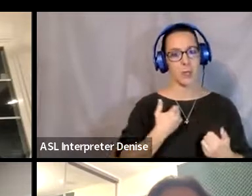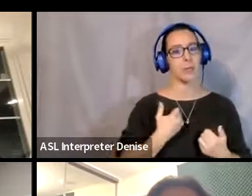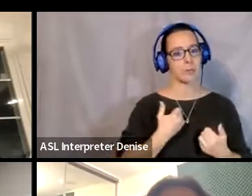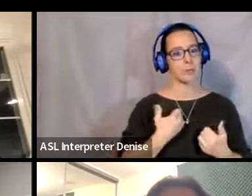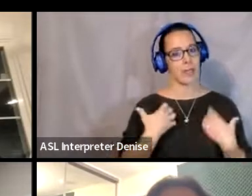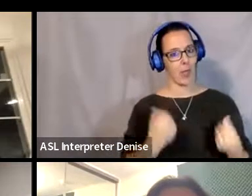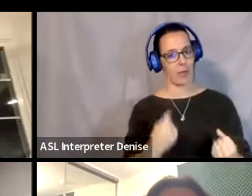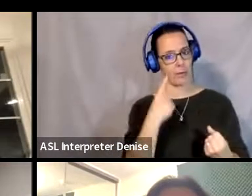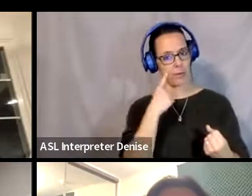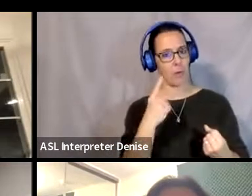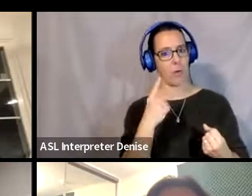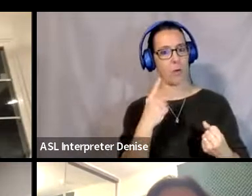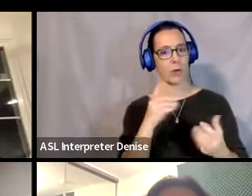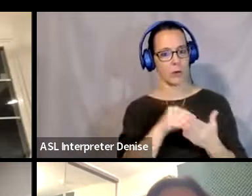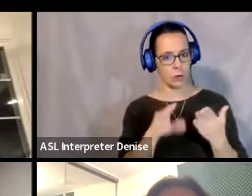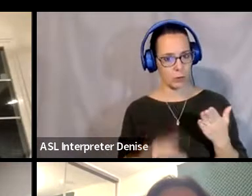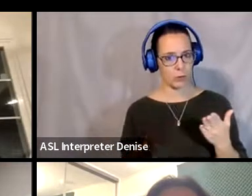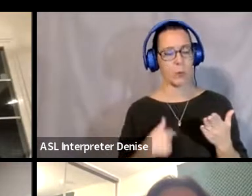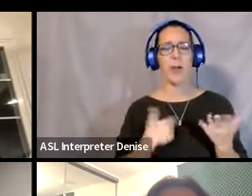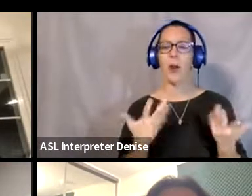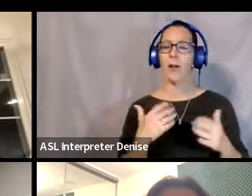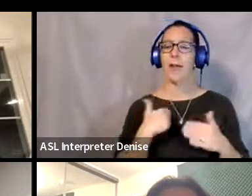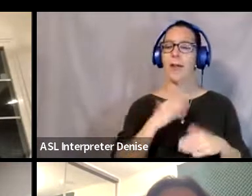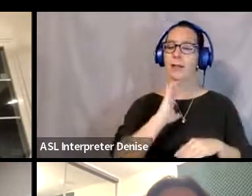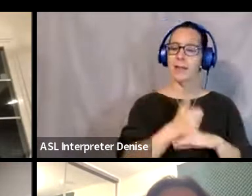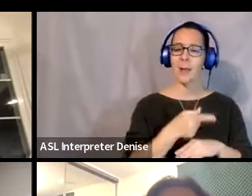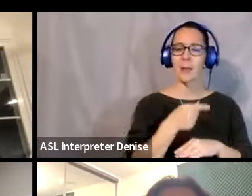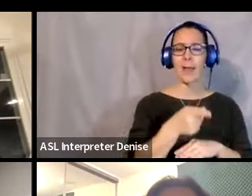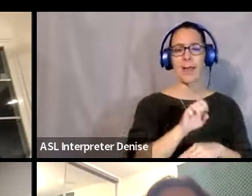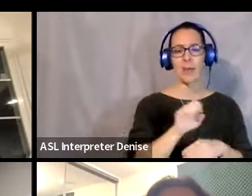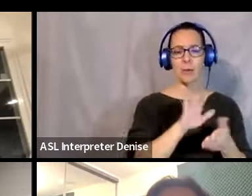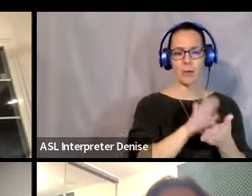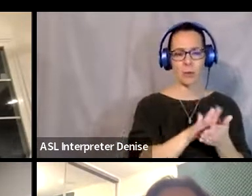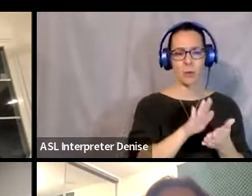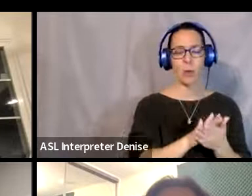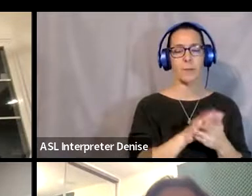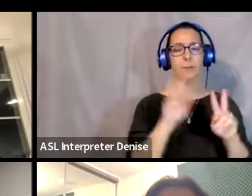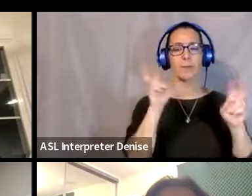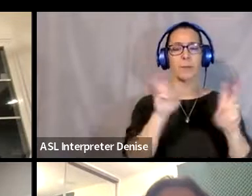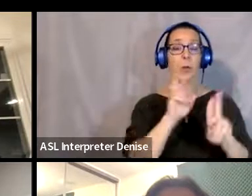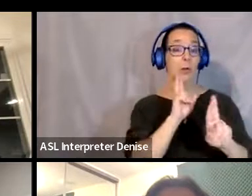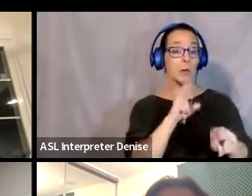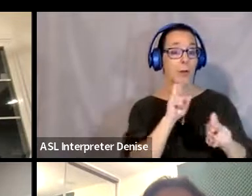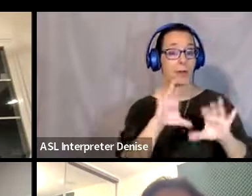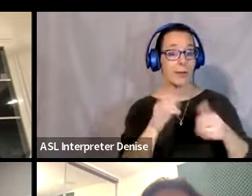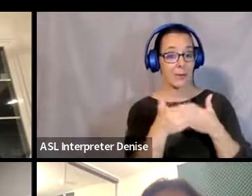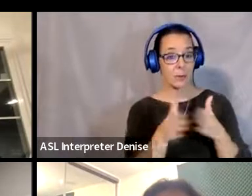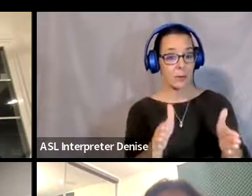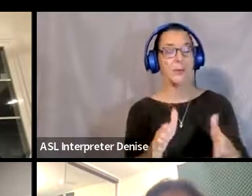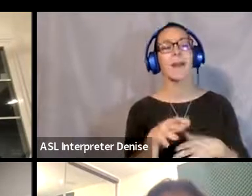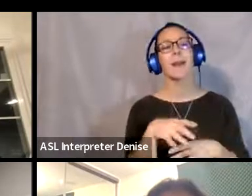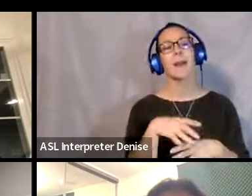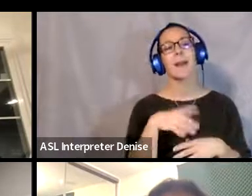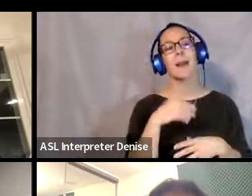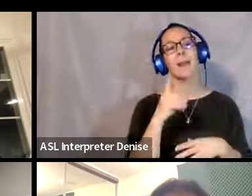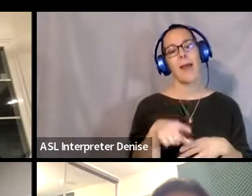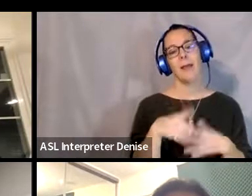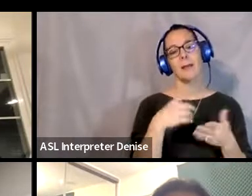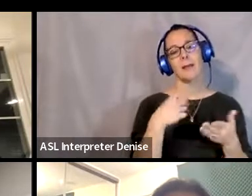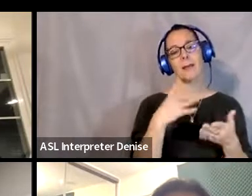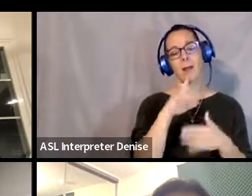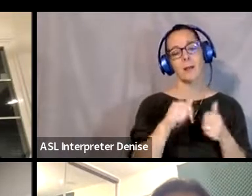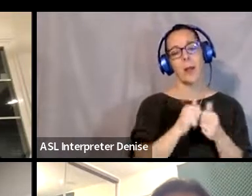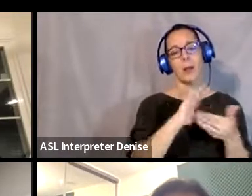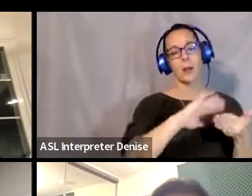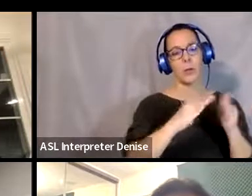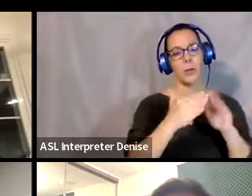place, like in elementary school, responsive classroom, which covers a lot of community building, because we know when our